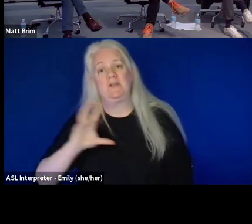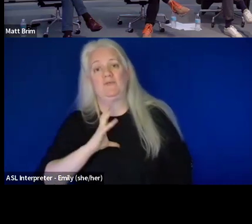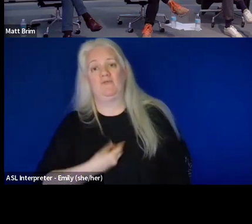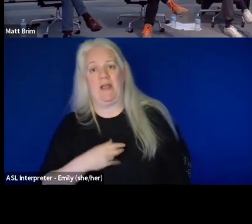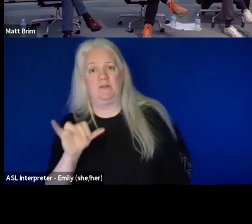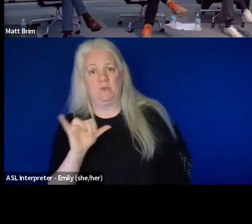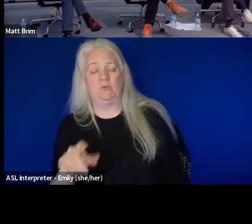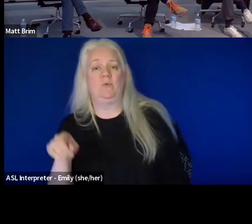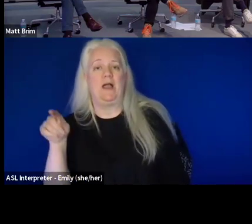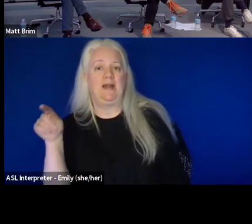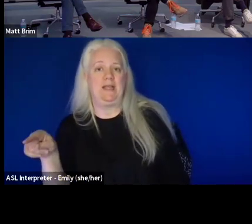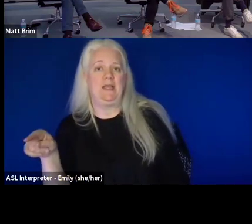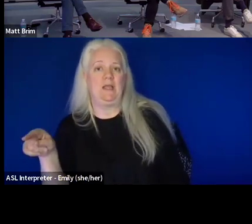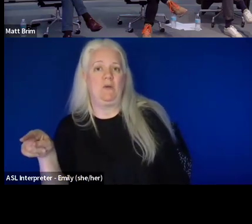denied